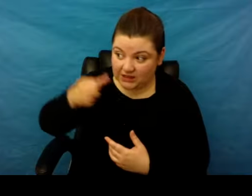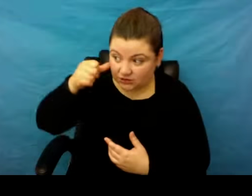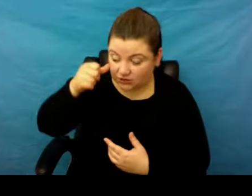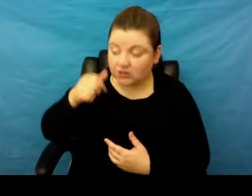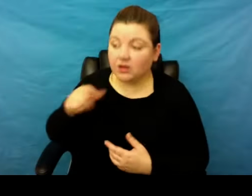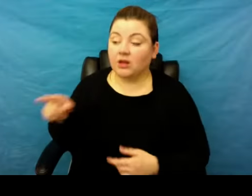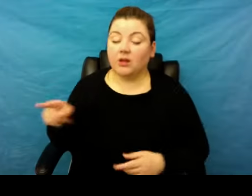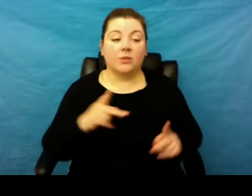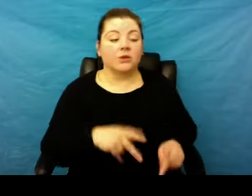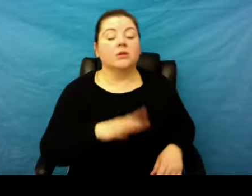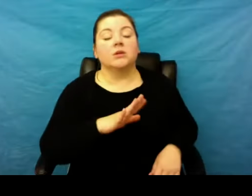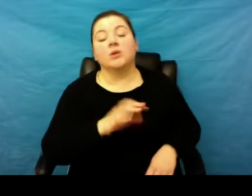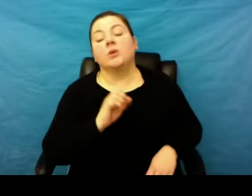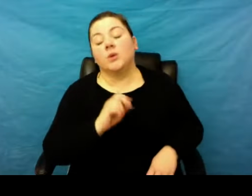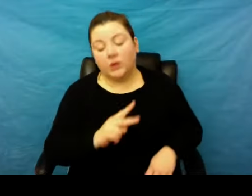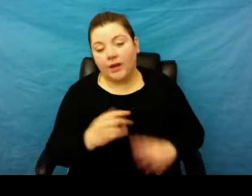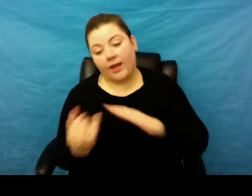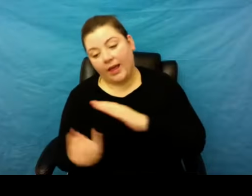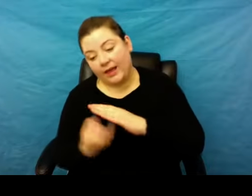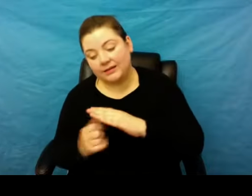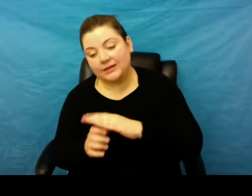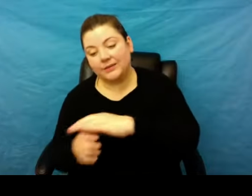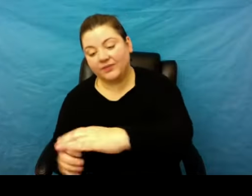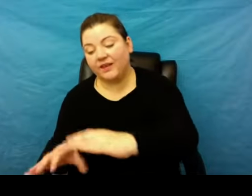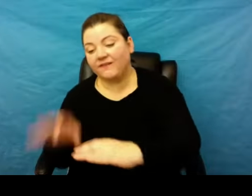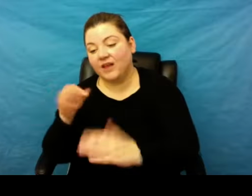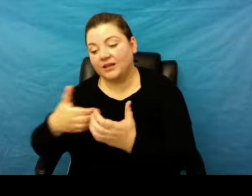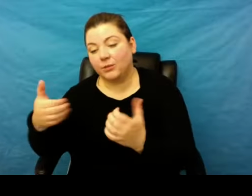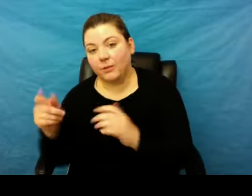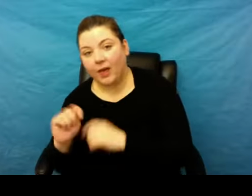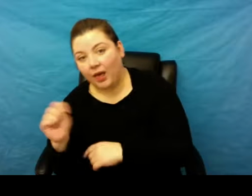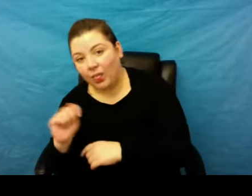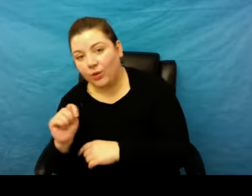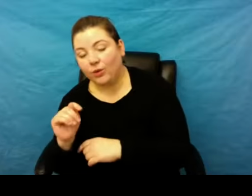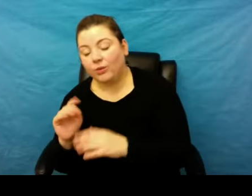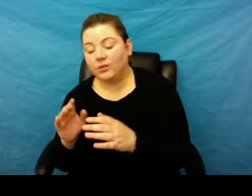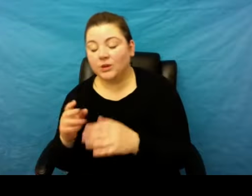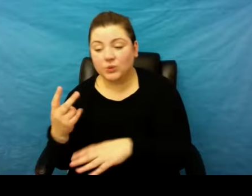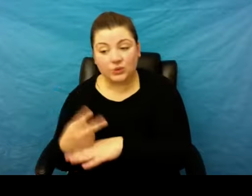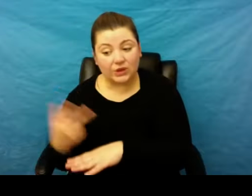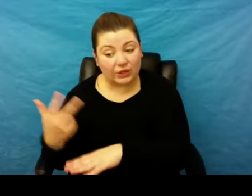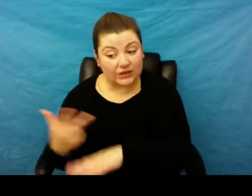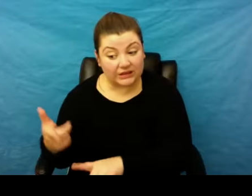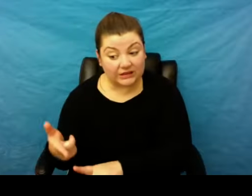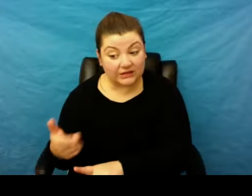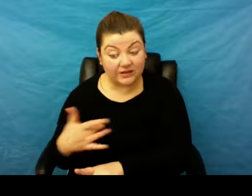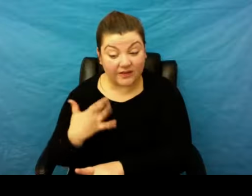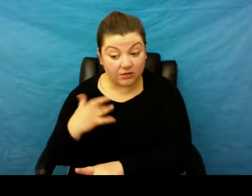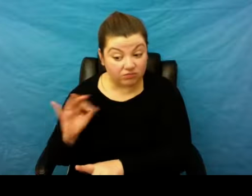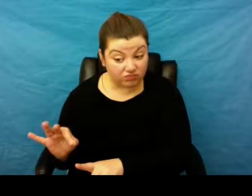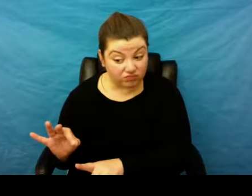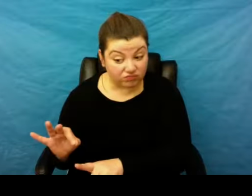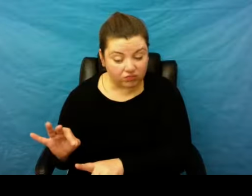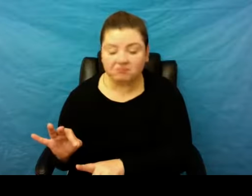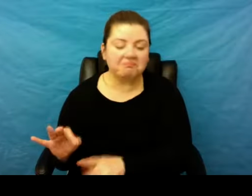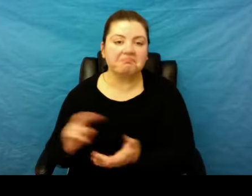house, they can create a separate bathroom, and then after 2 to 3 to 4 days, if they're not feeling symptoms, they're probably not